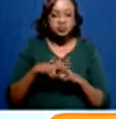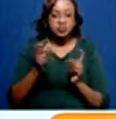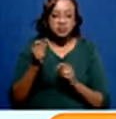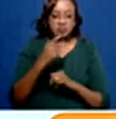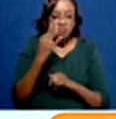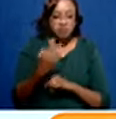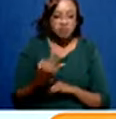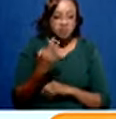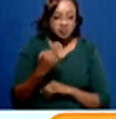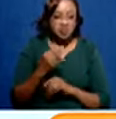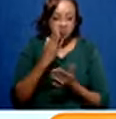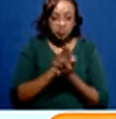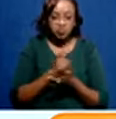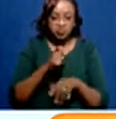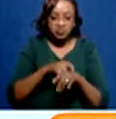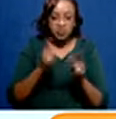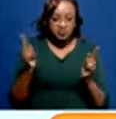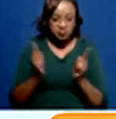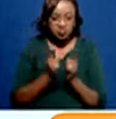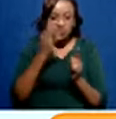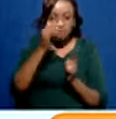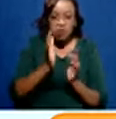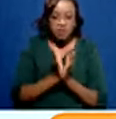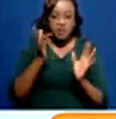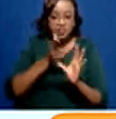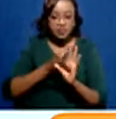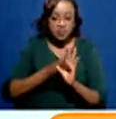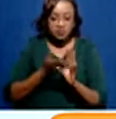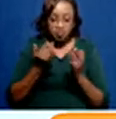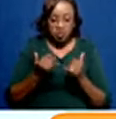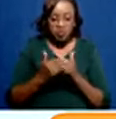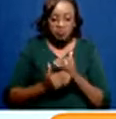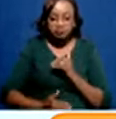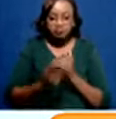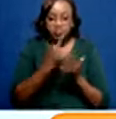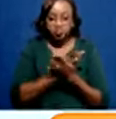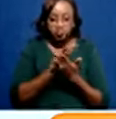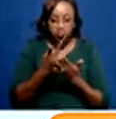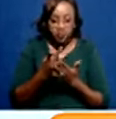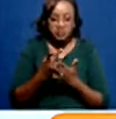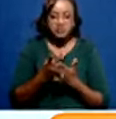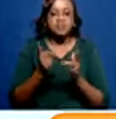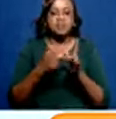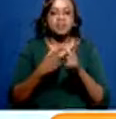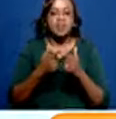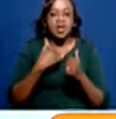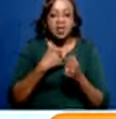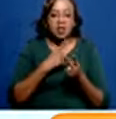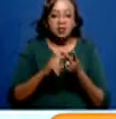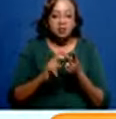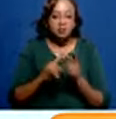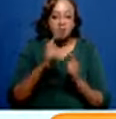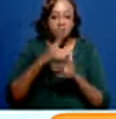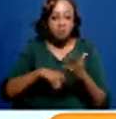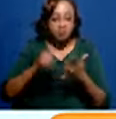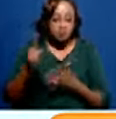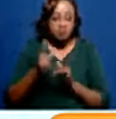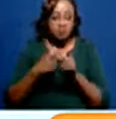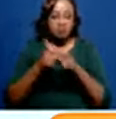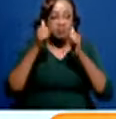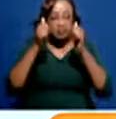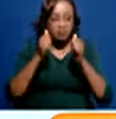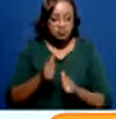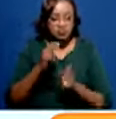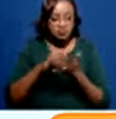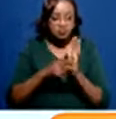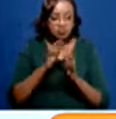very tight time frame because if you think about public participation for another 2 weeks, then you talk about the going through the legislative bodies and getting the go-ahead and then the gazettement. It's a very